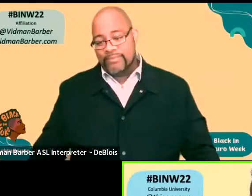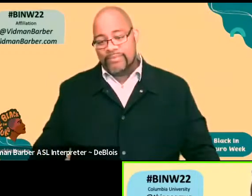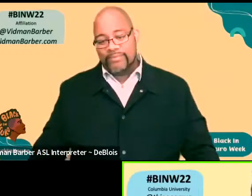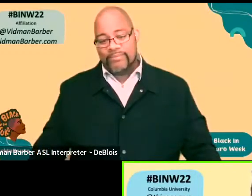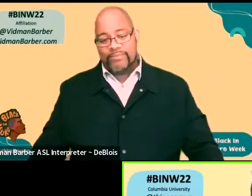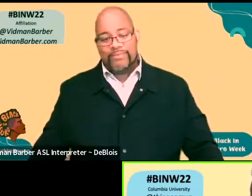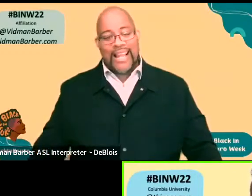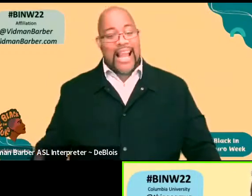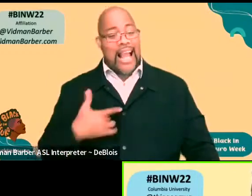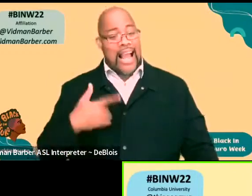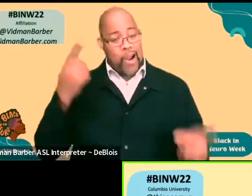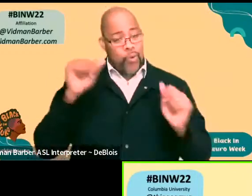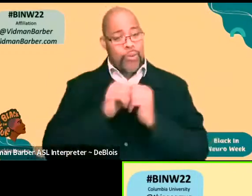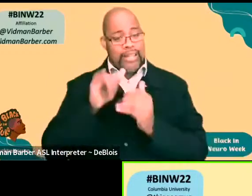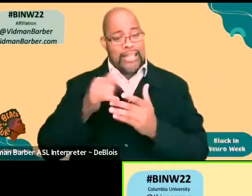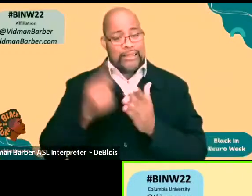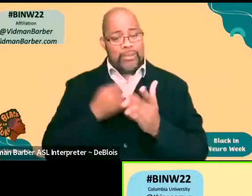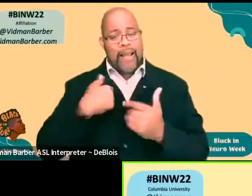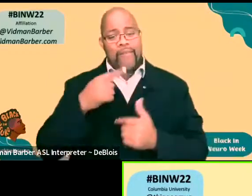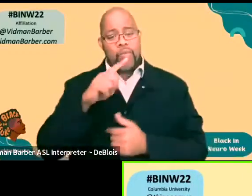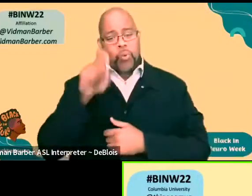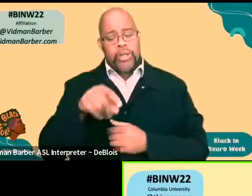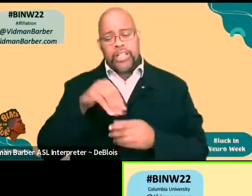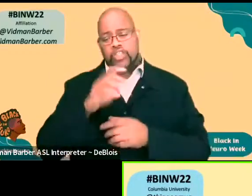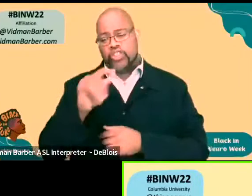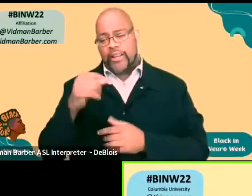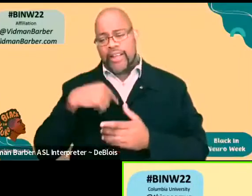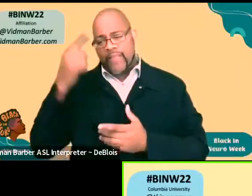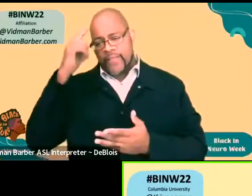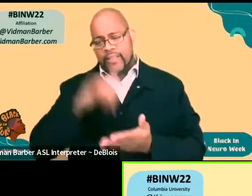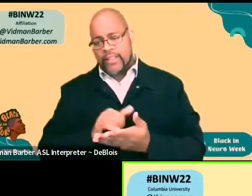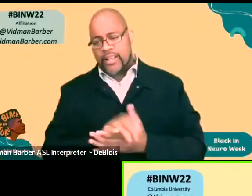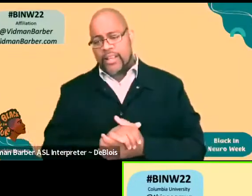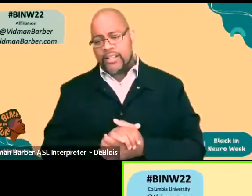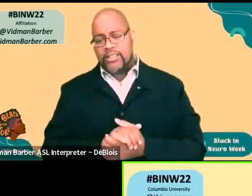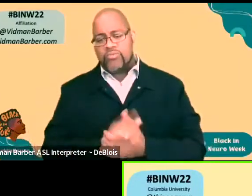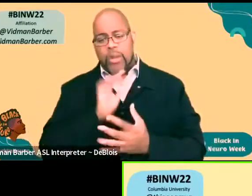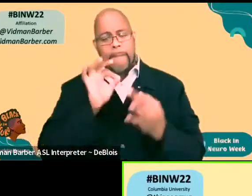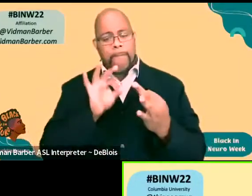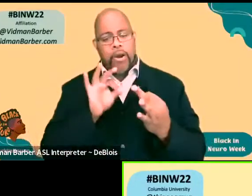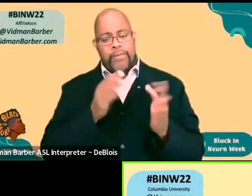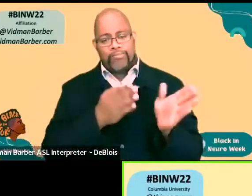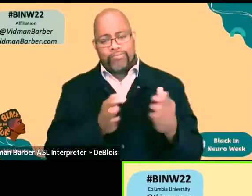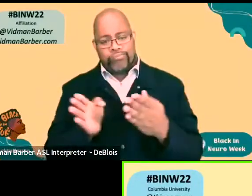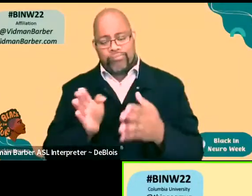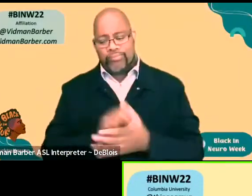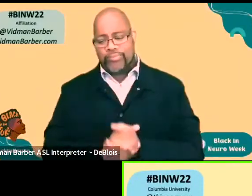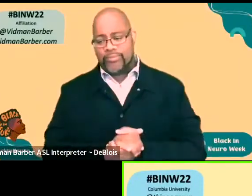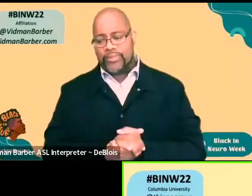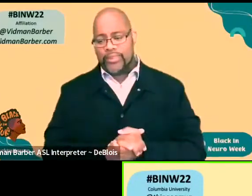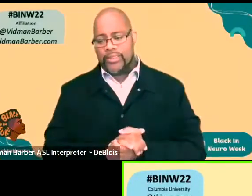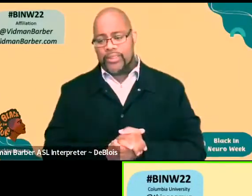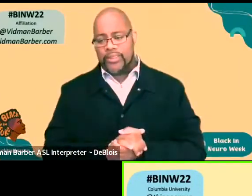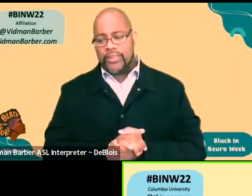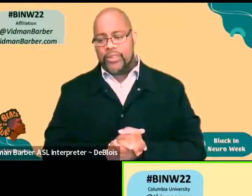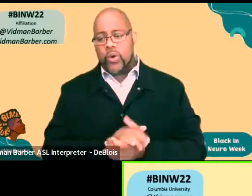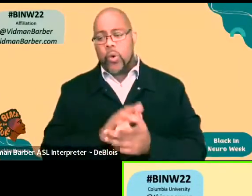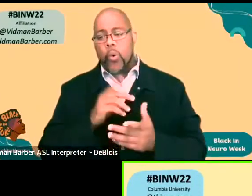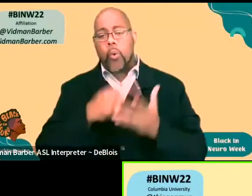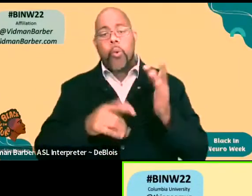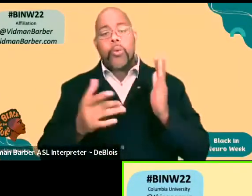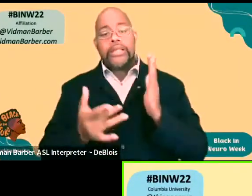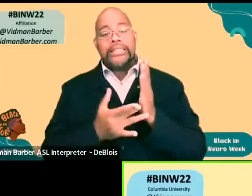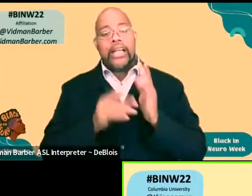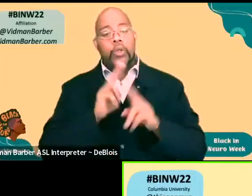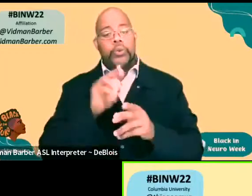sometimes. We had a question in the chat that I think is a perfect segue. What was the tech that was used in Kenya? And